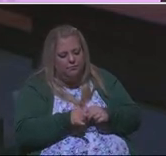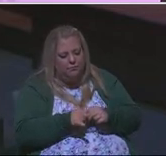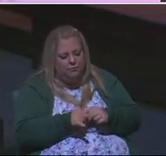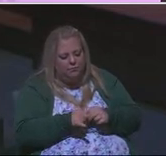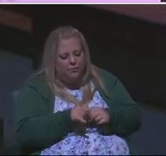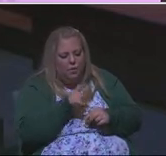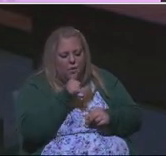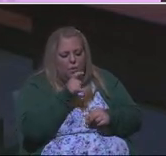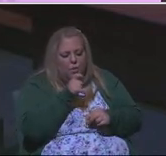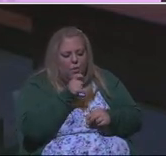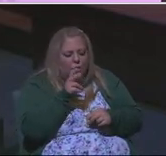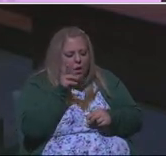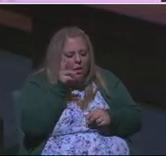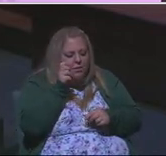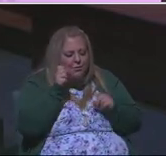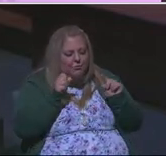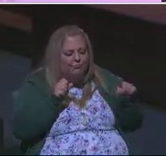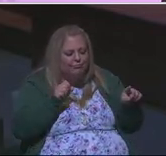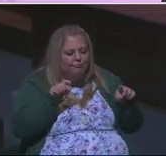Who are you going to listen to today?